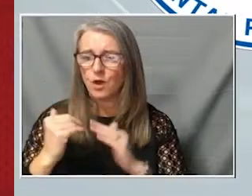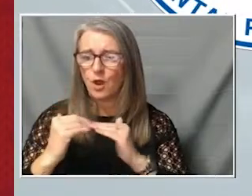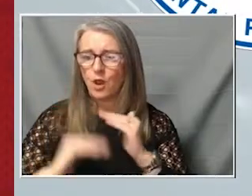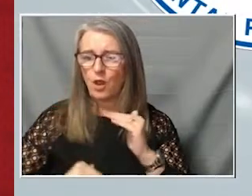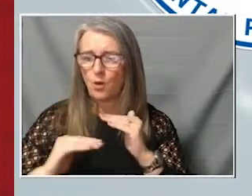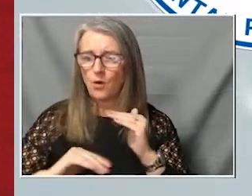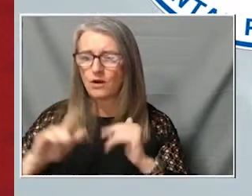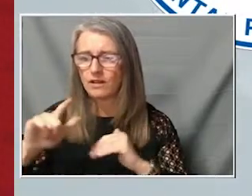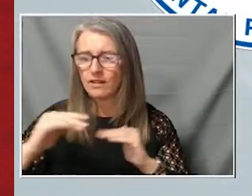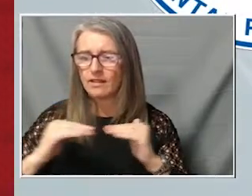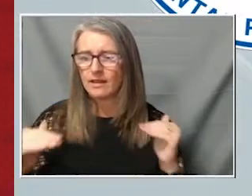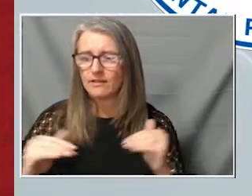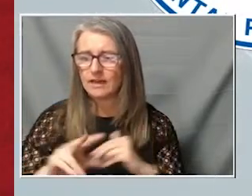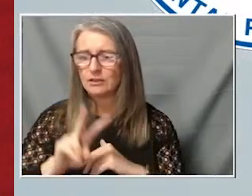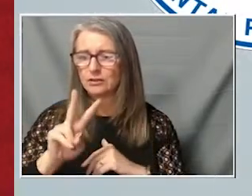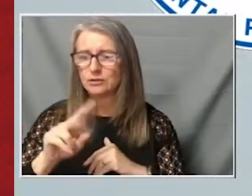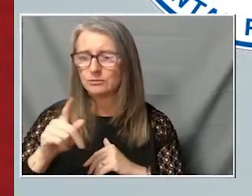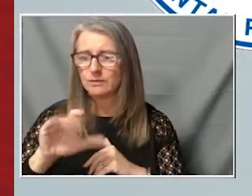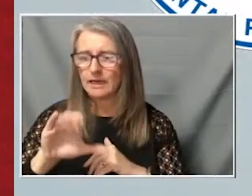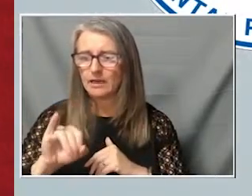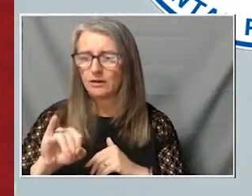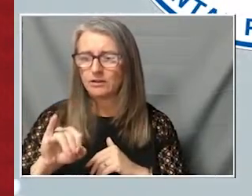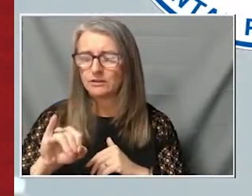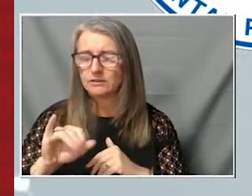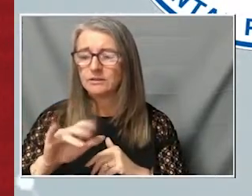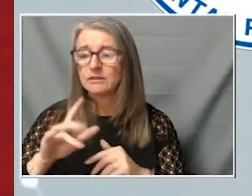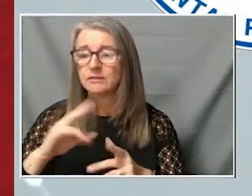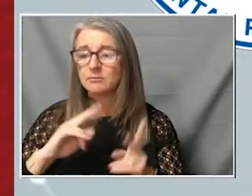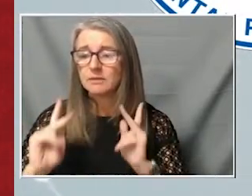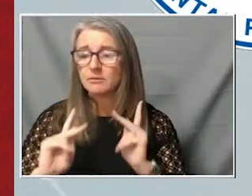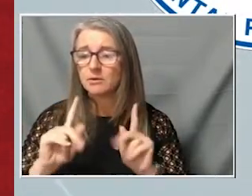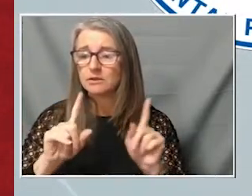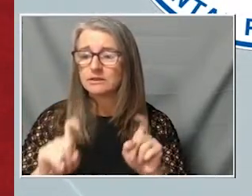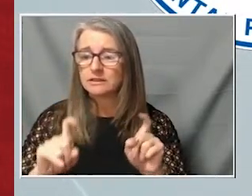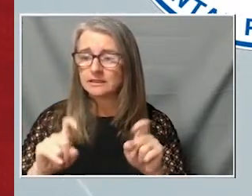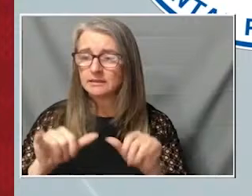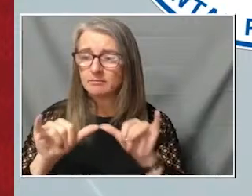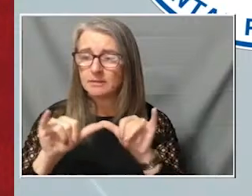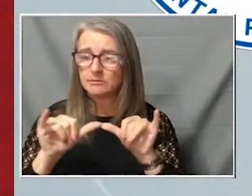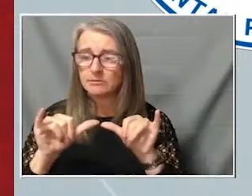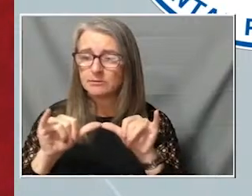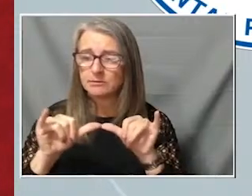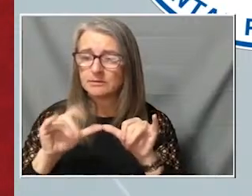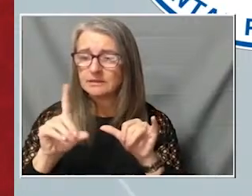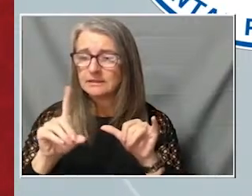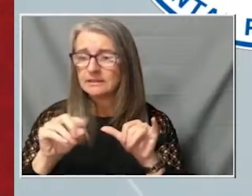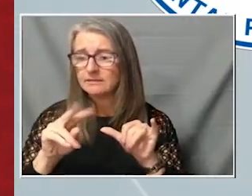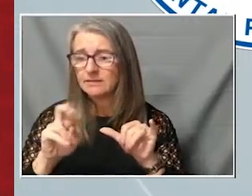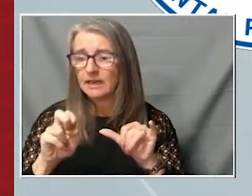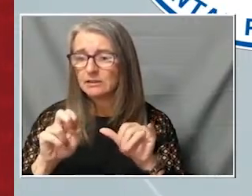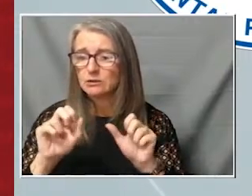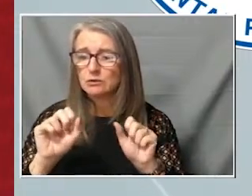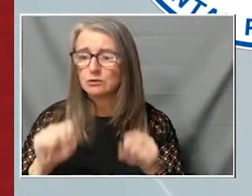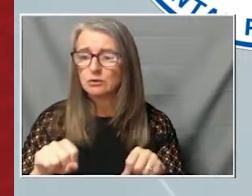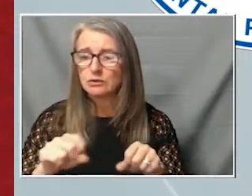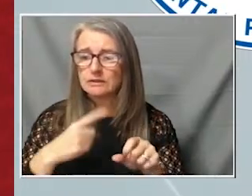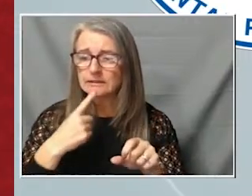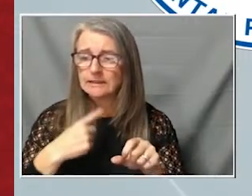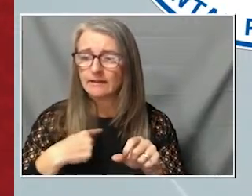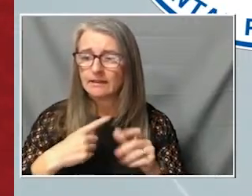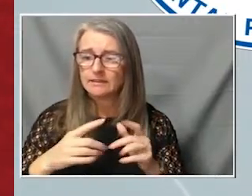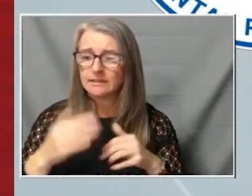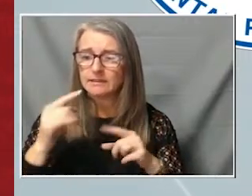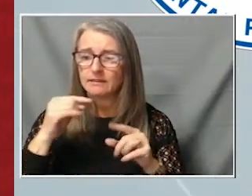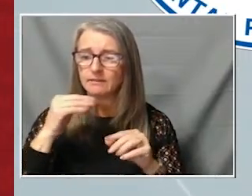at 2 picocuries that come in when people test the measurement devices could be telling us some